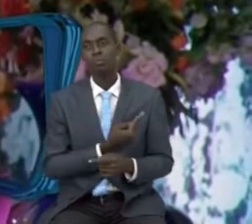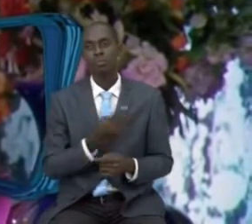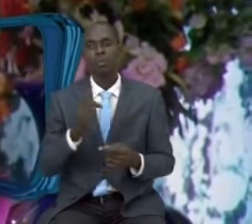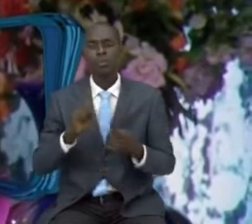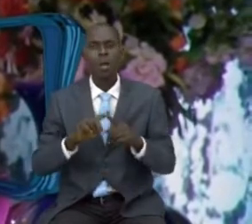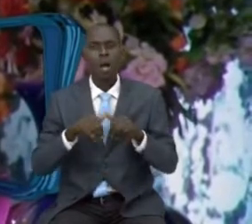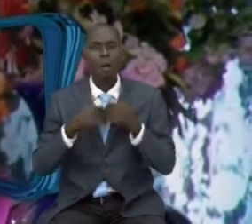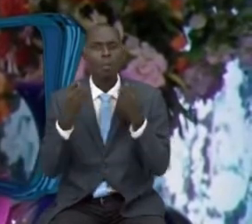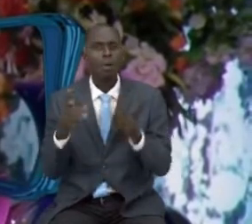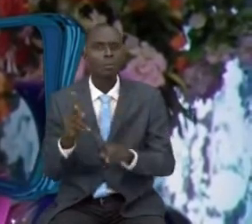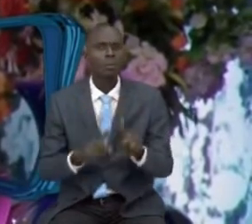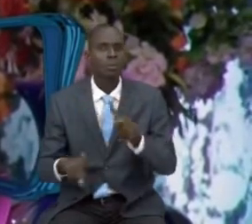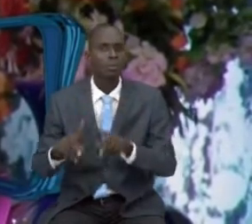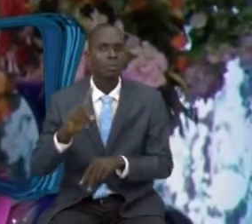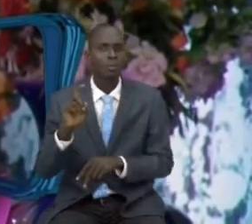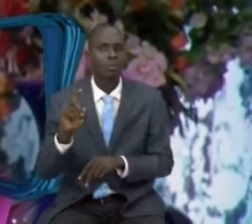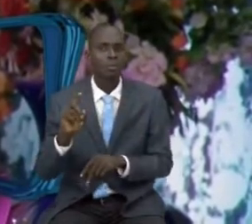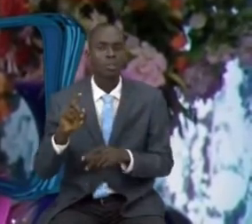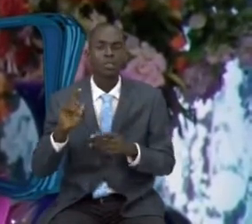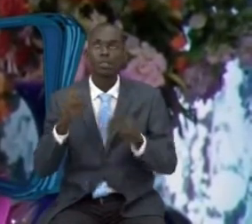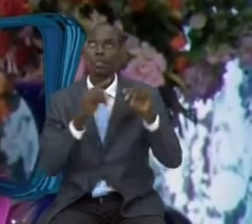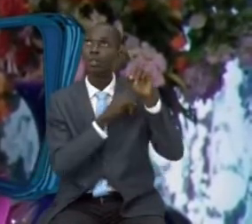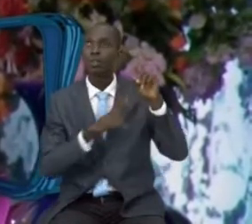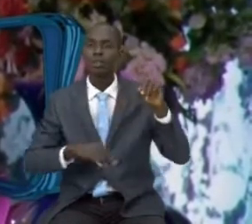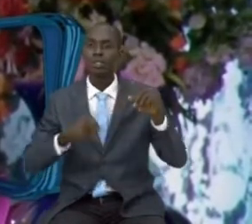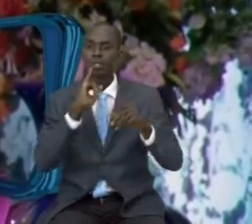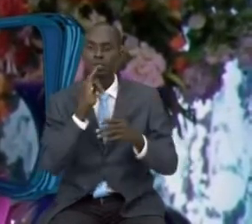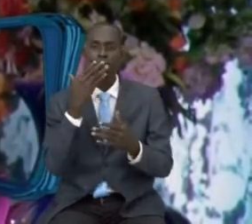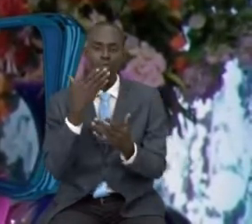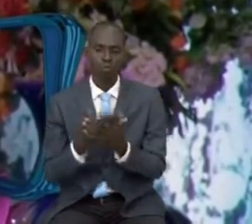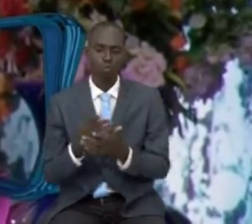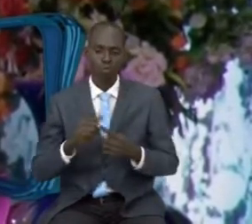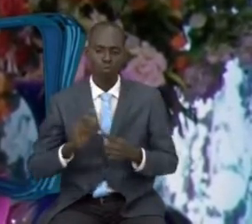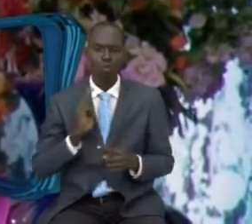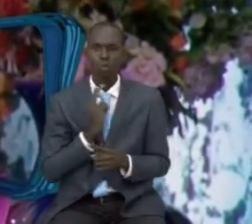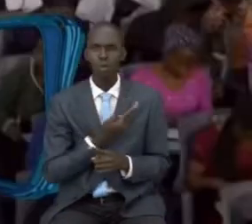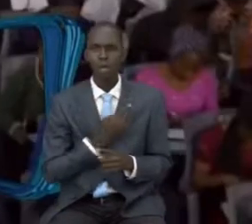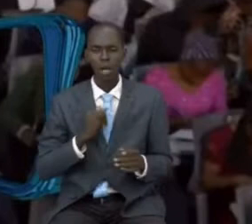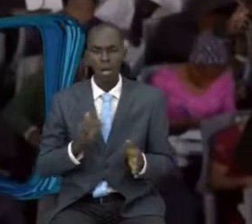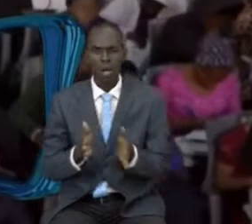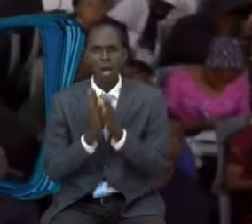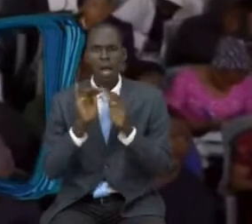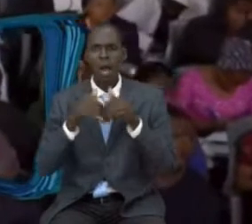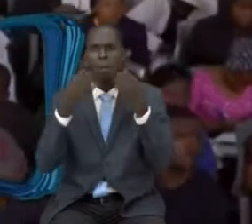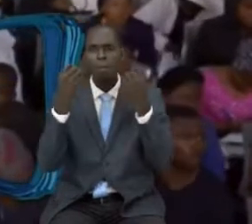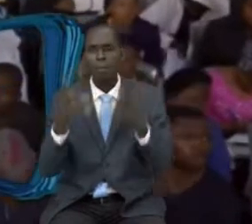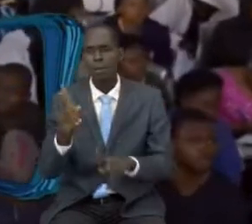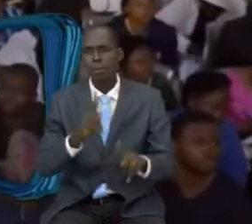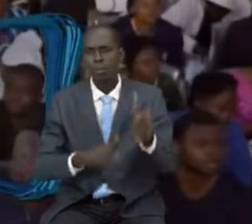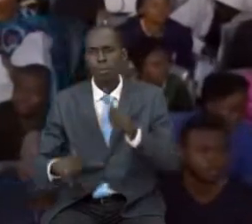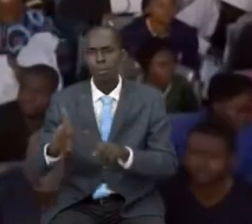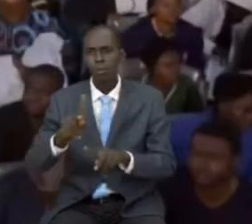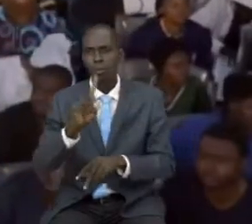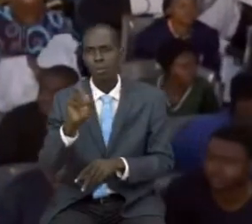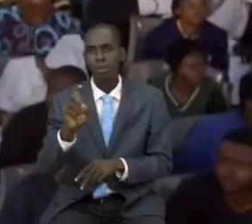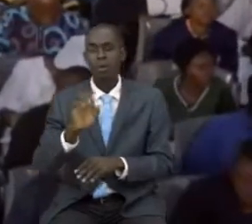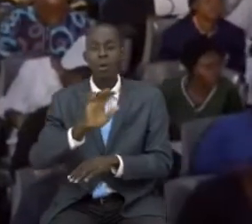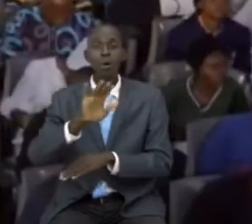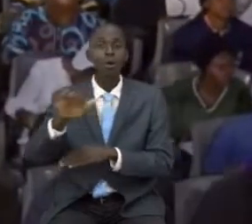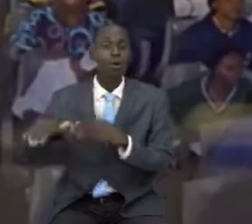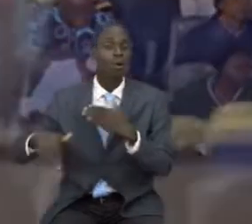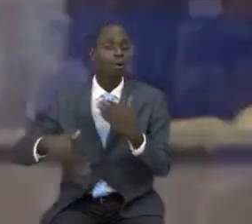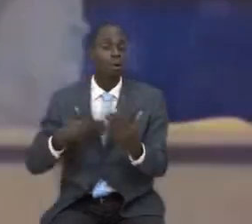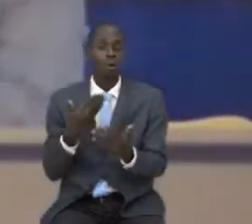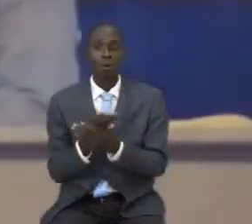many? The Lord is good to all. I said to how many? All of us